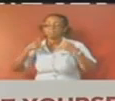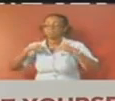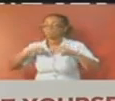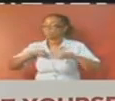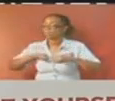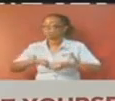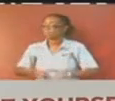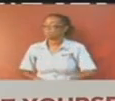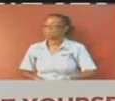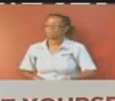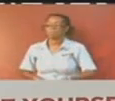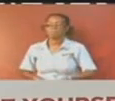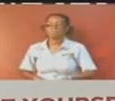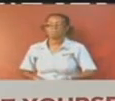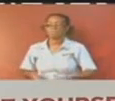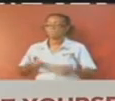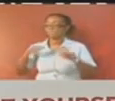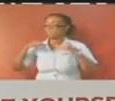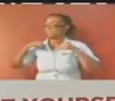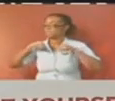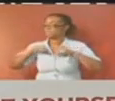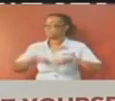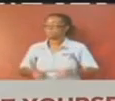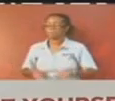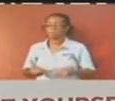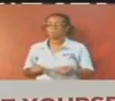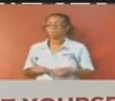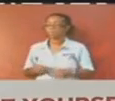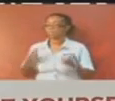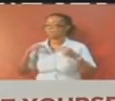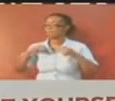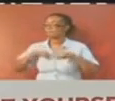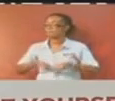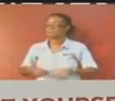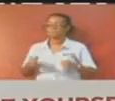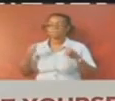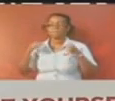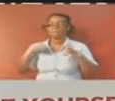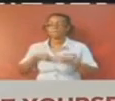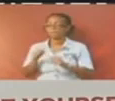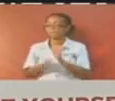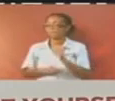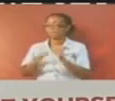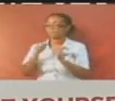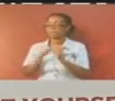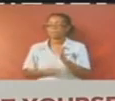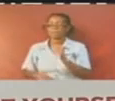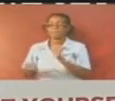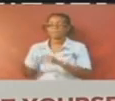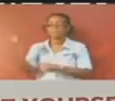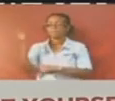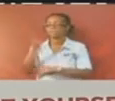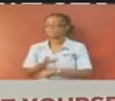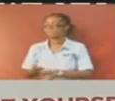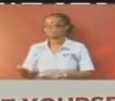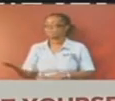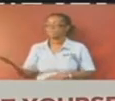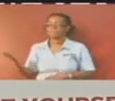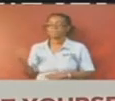palpable. Every death, the healthcare workers take this seriously, not only the Minister of Health.